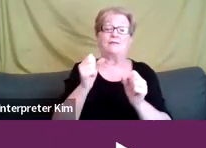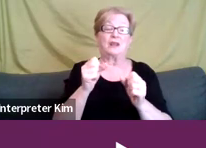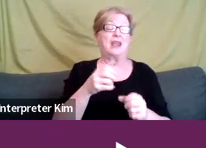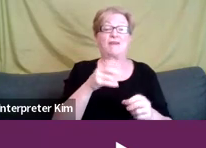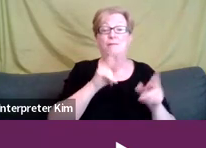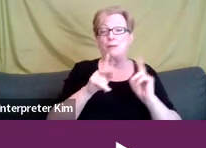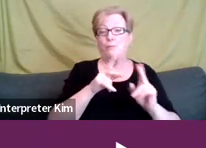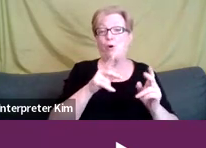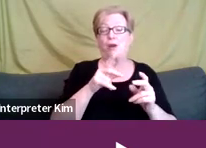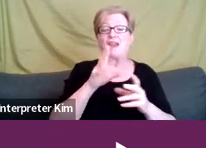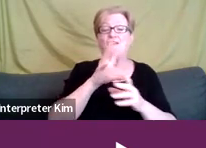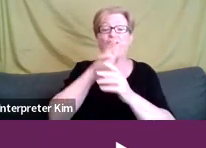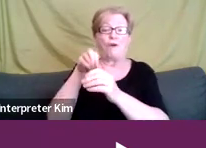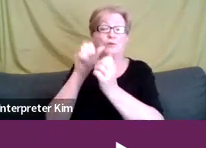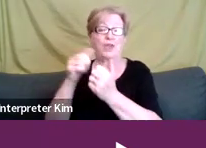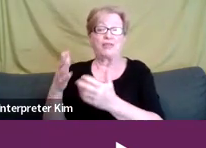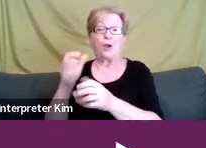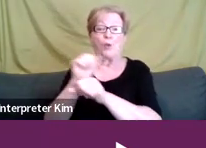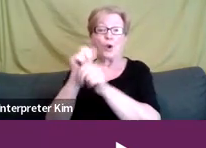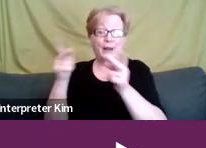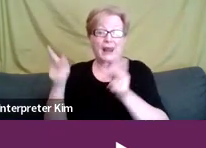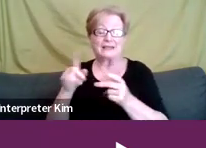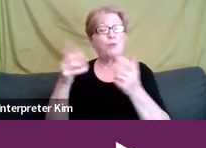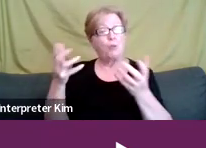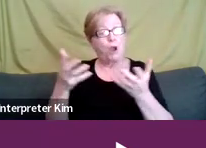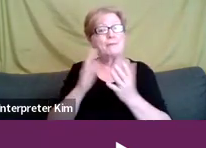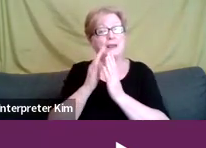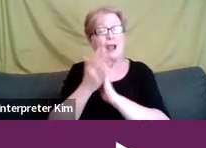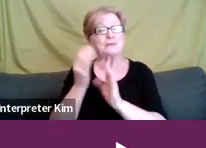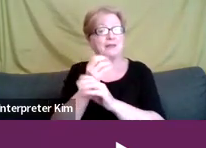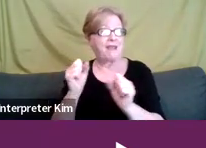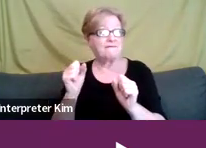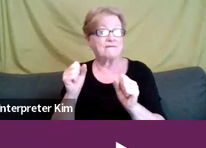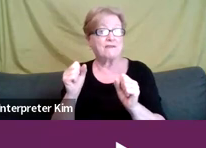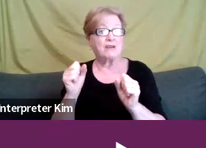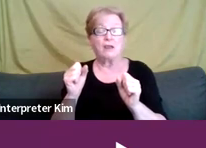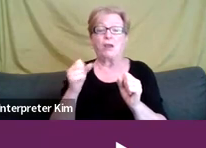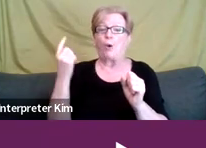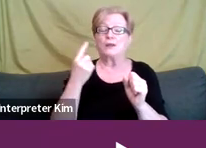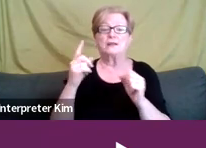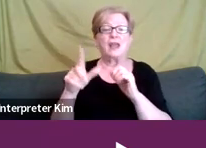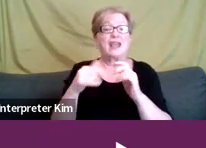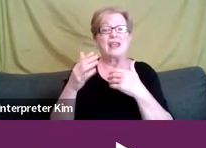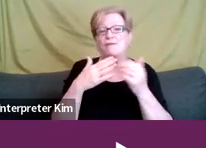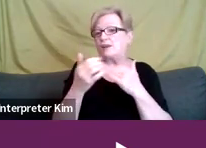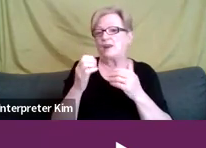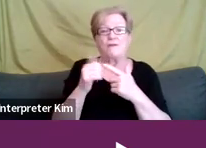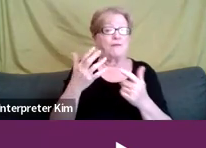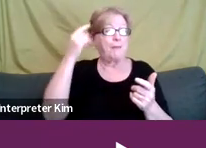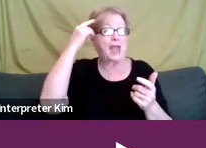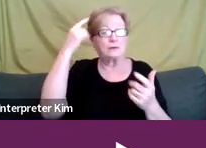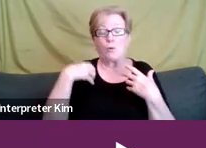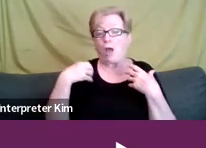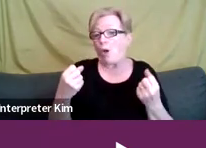employment environment, even if they still have symptoms from mental health or